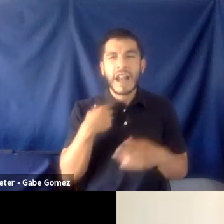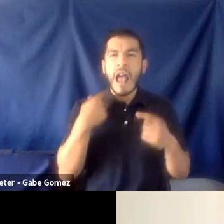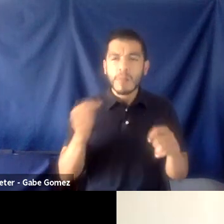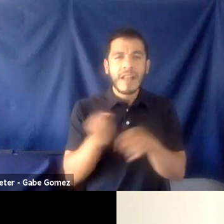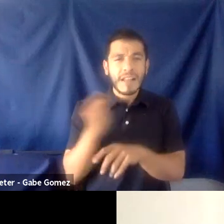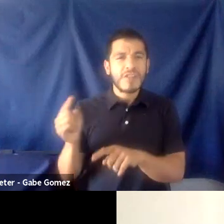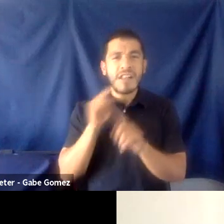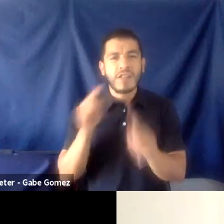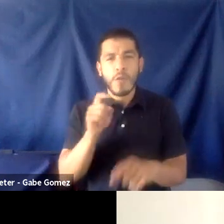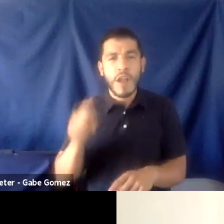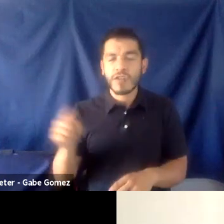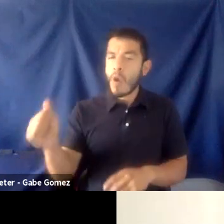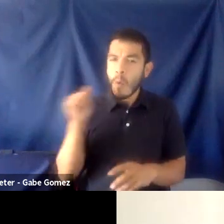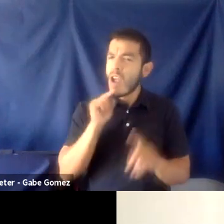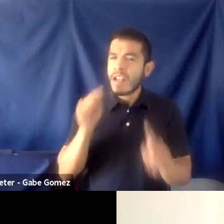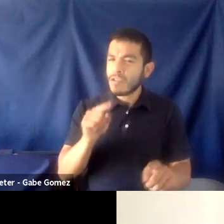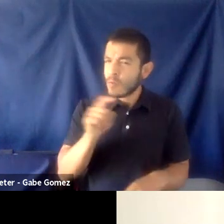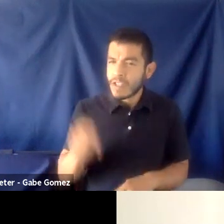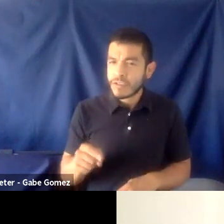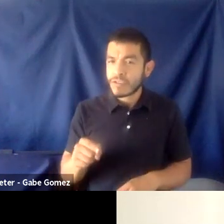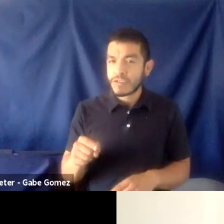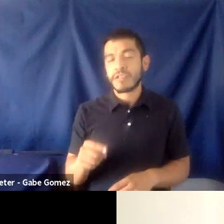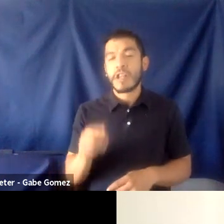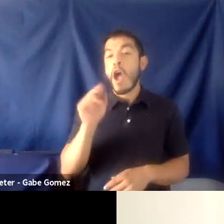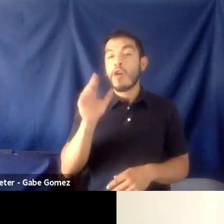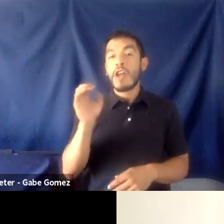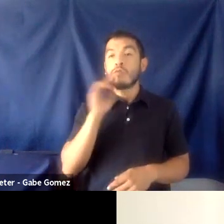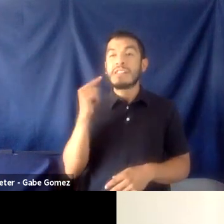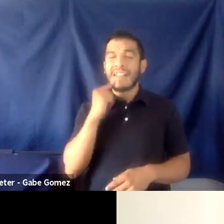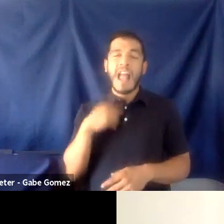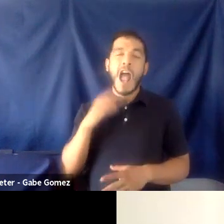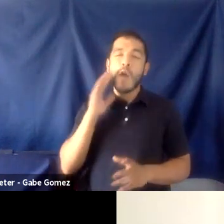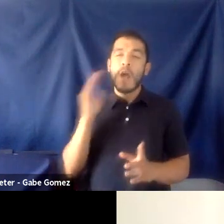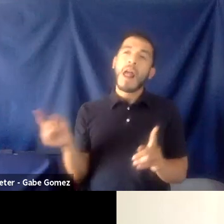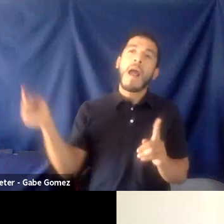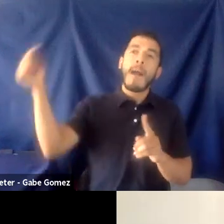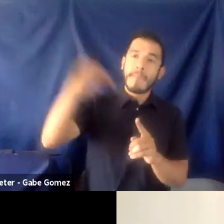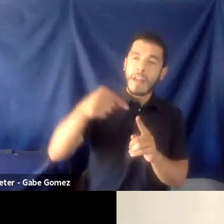these questions. She's not answering questions. She said she would come back to you. Did she ever come